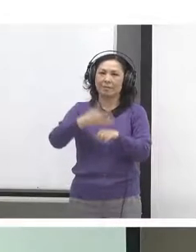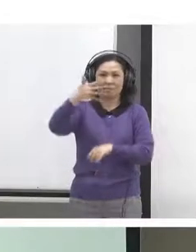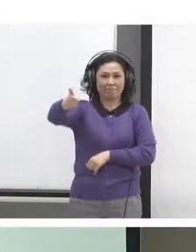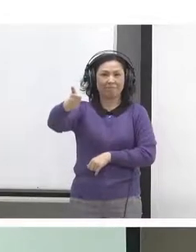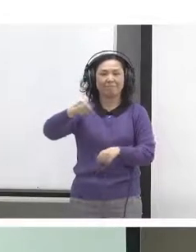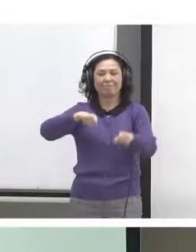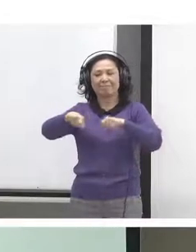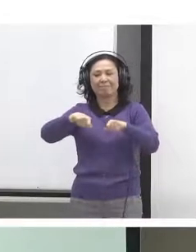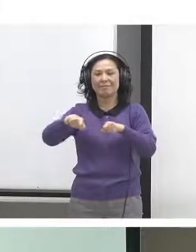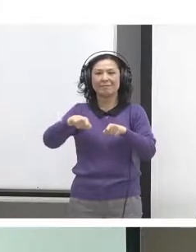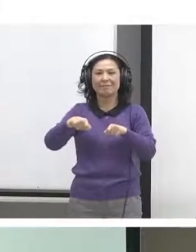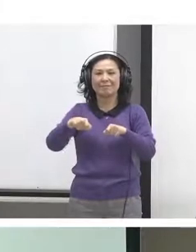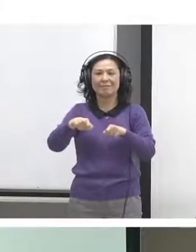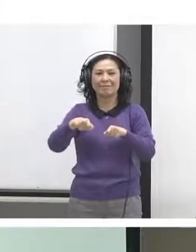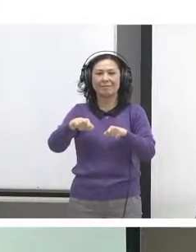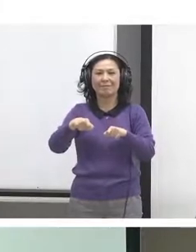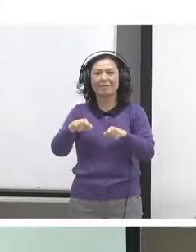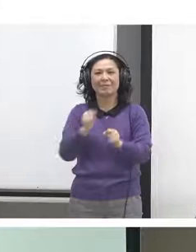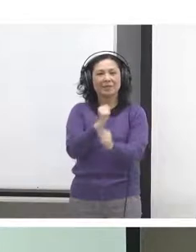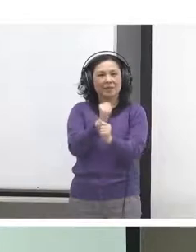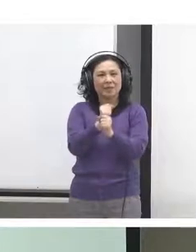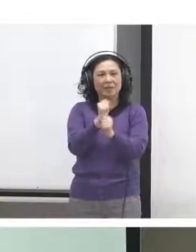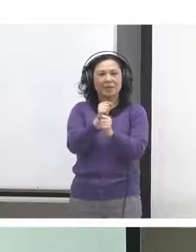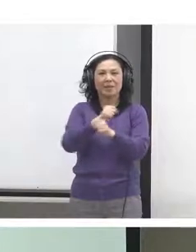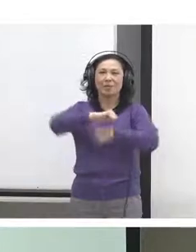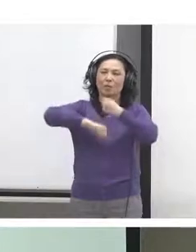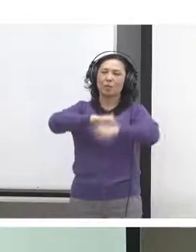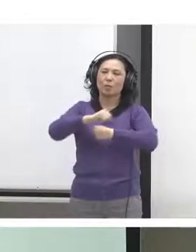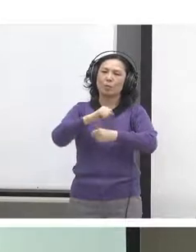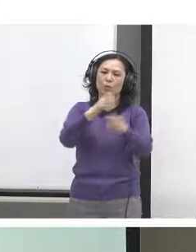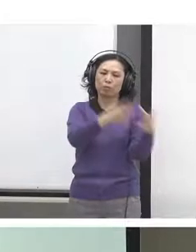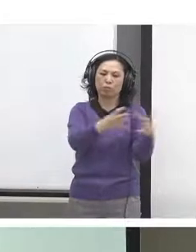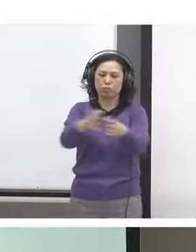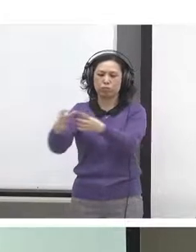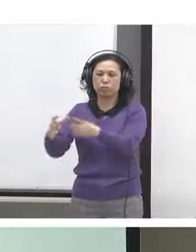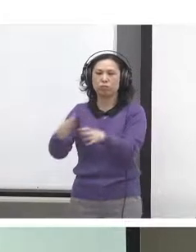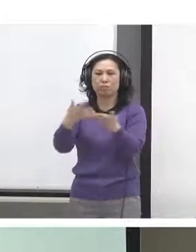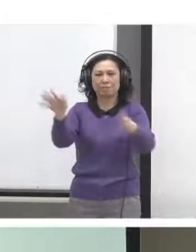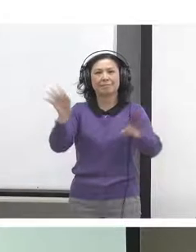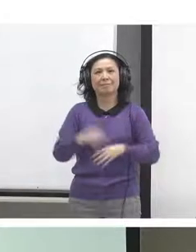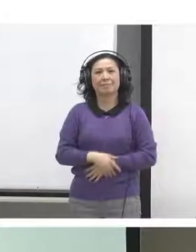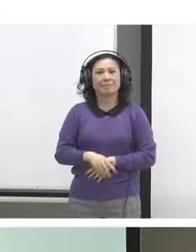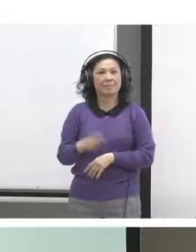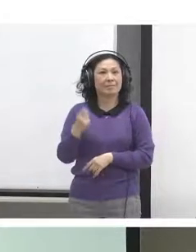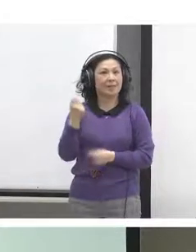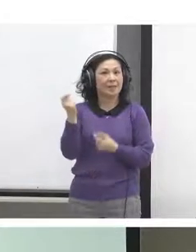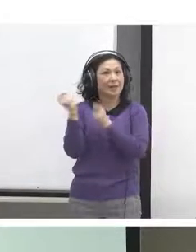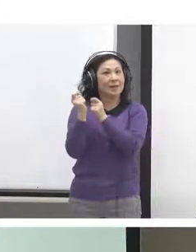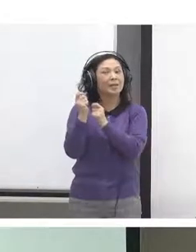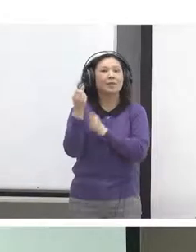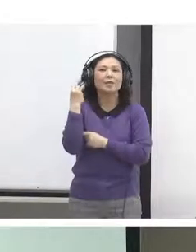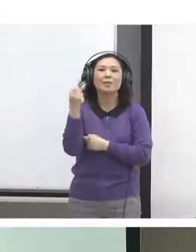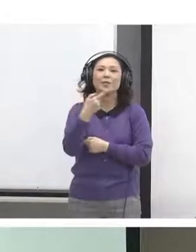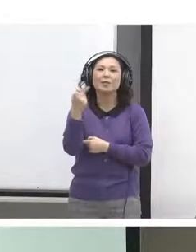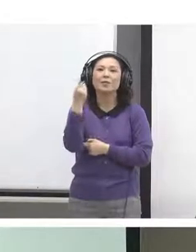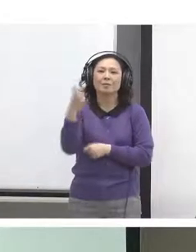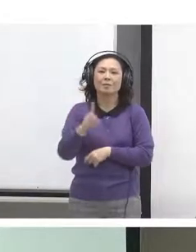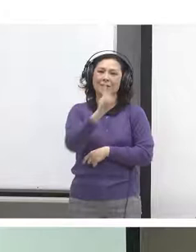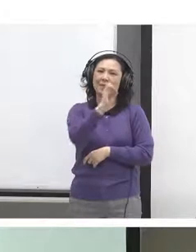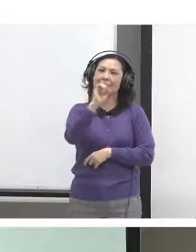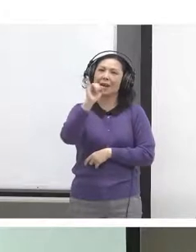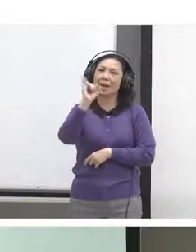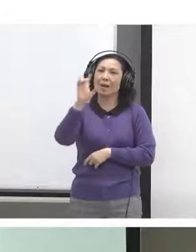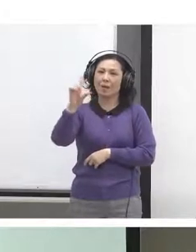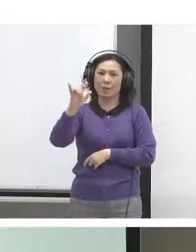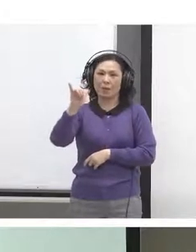Most recently project is called DIY Cities. I believe that the cities need to be created by citizens, not only